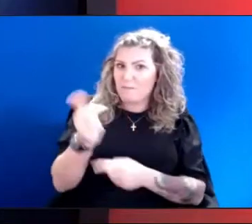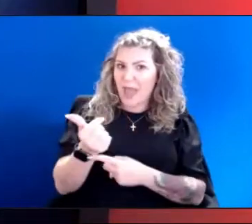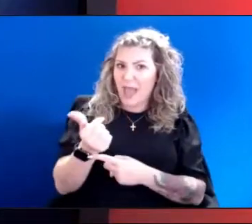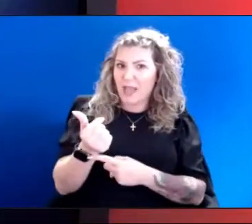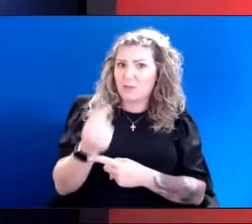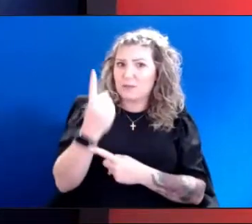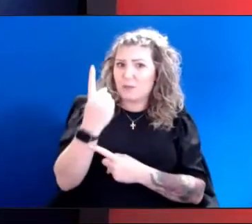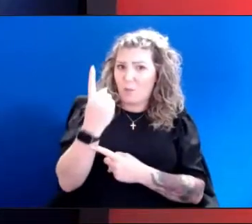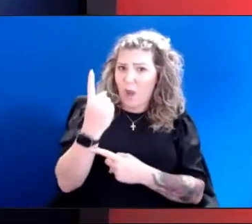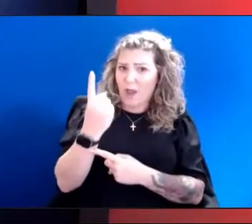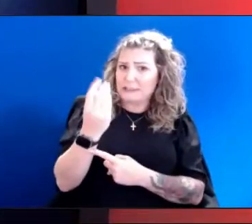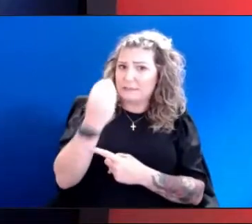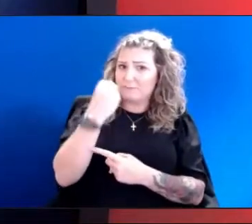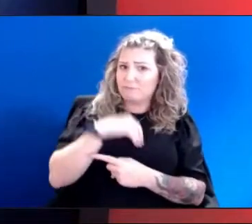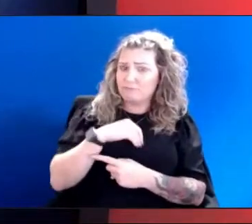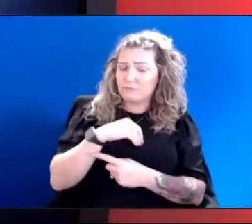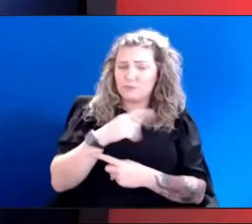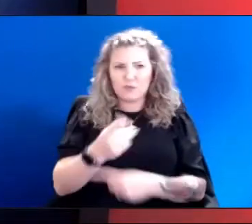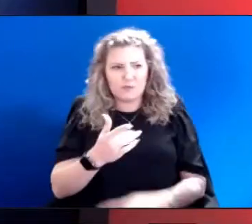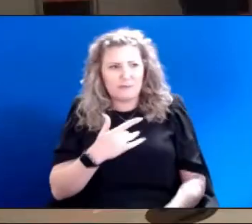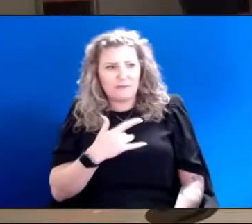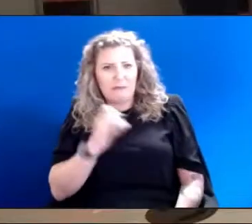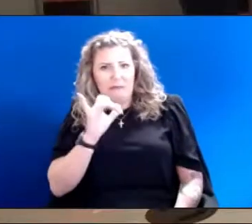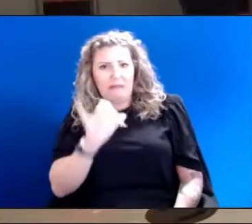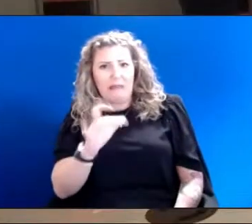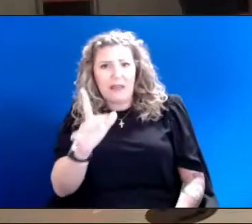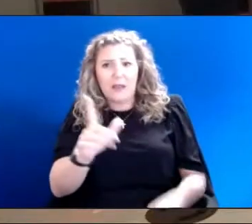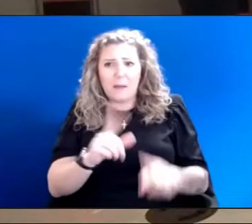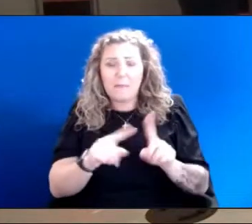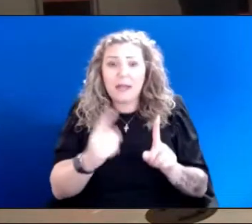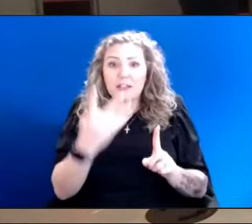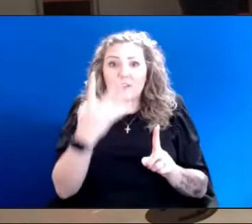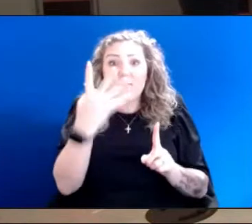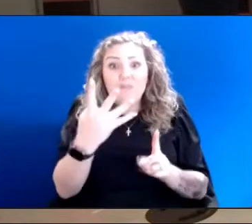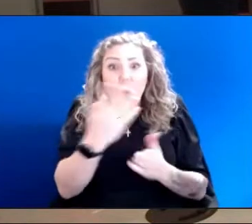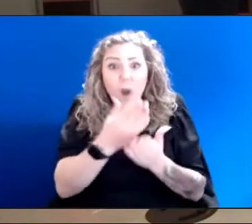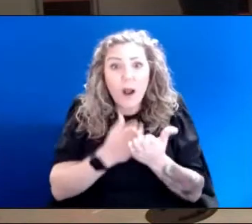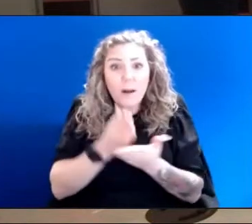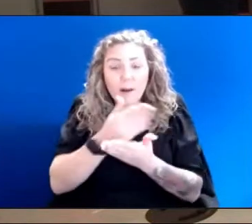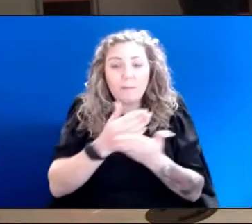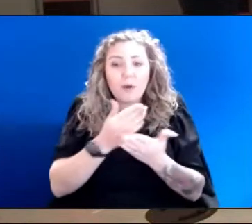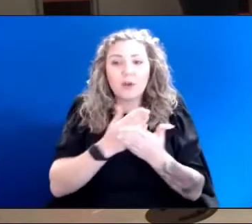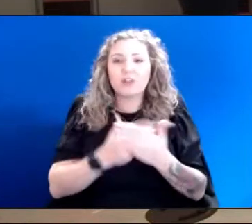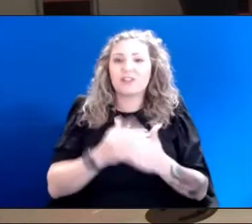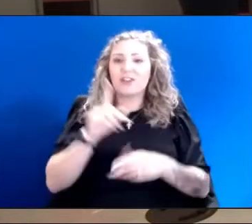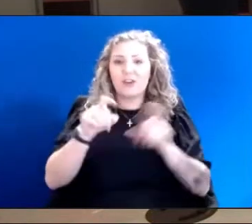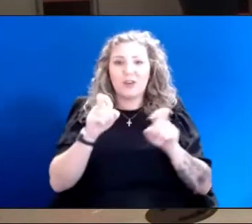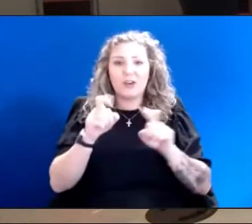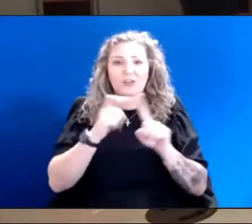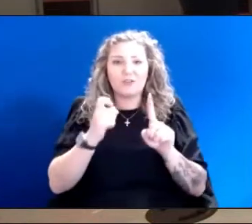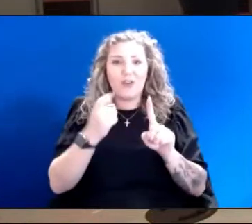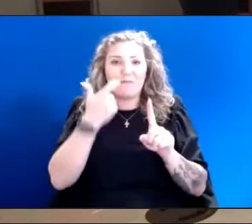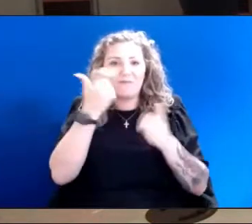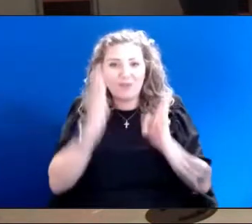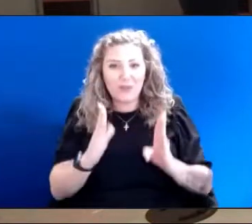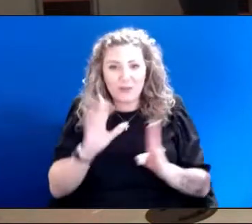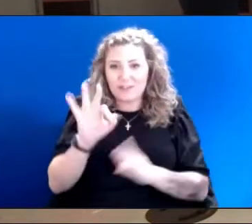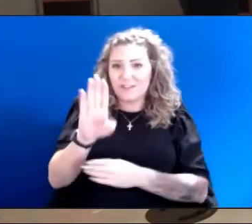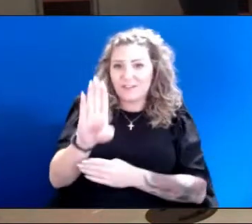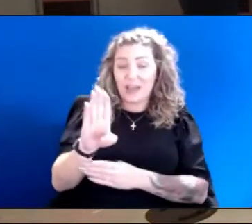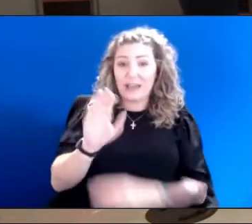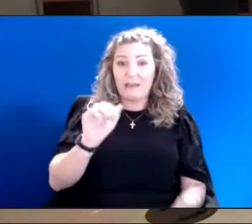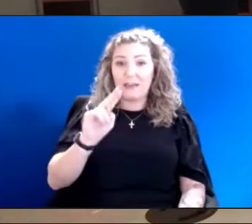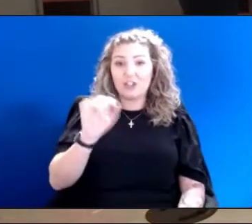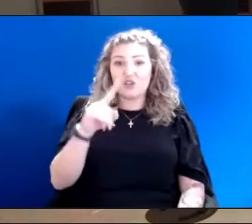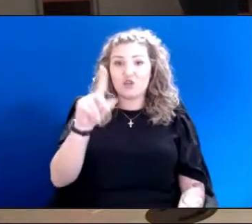because it feels like that would be your portion. Sure. Yeah. It's like 4 portions. There it is. Yeah. I'm getting some questions from viewers on Facebook. Angela would like